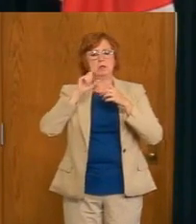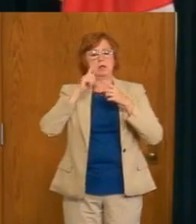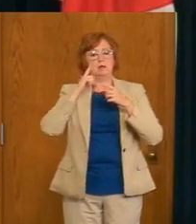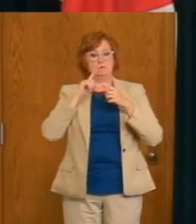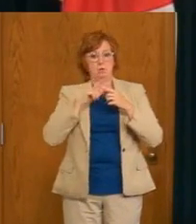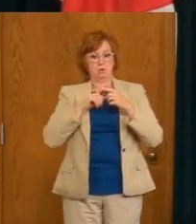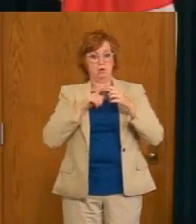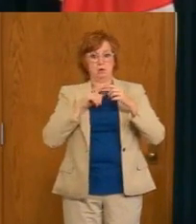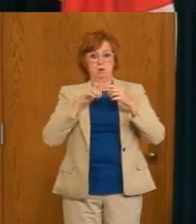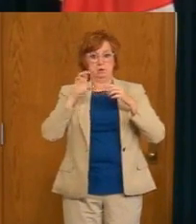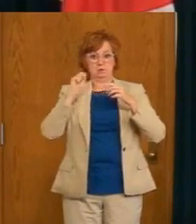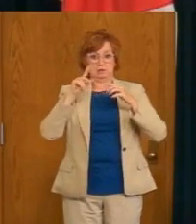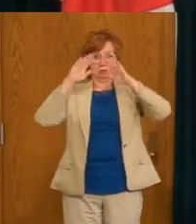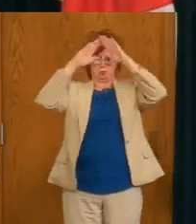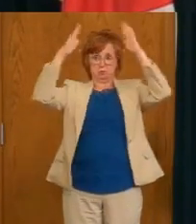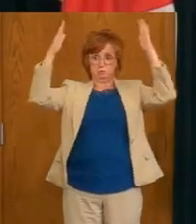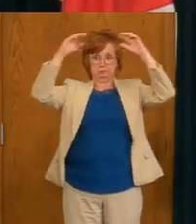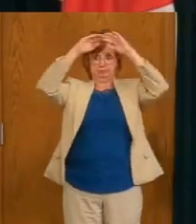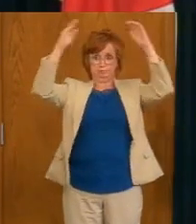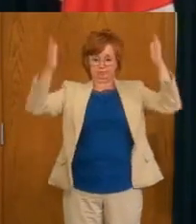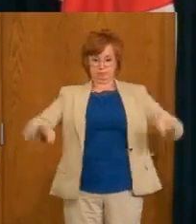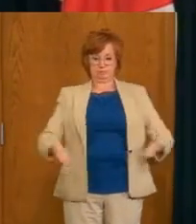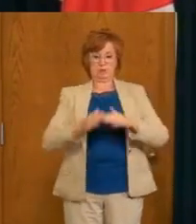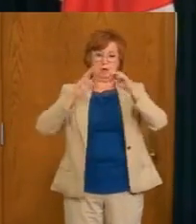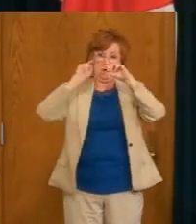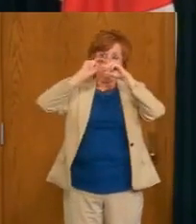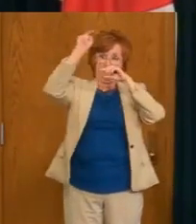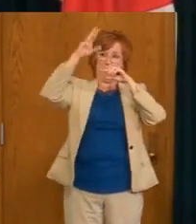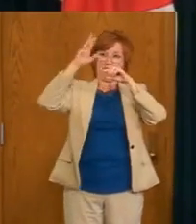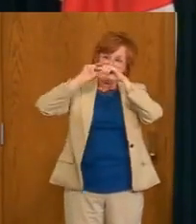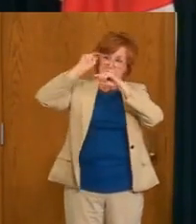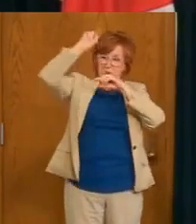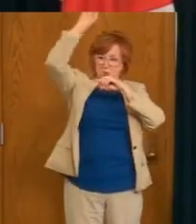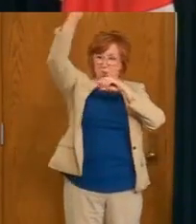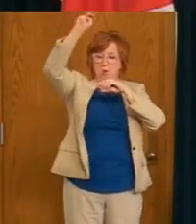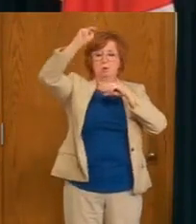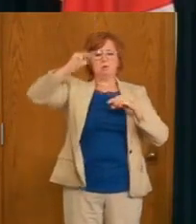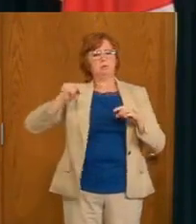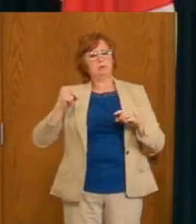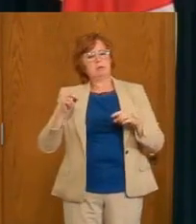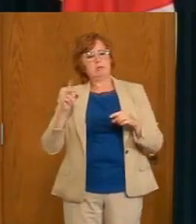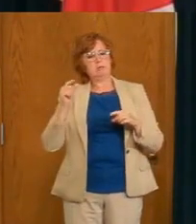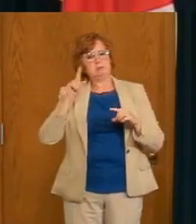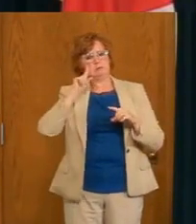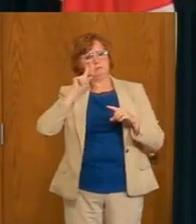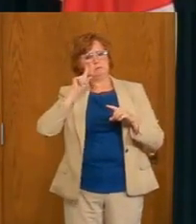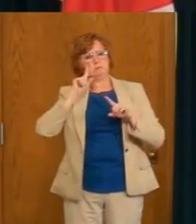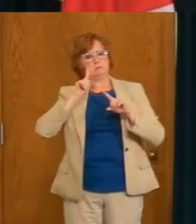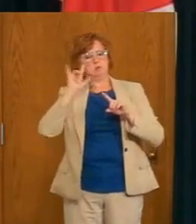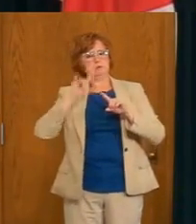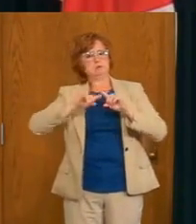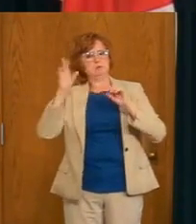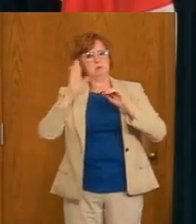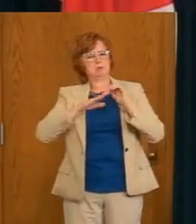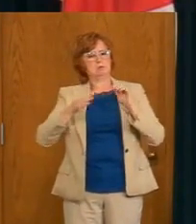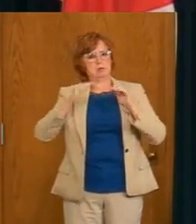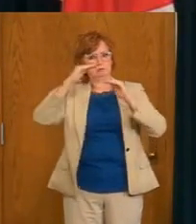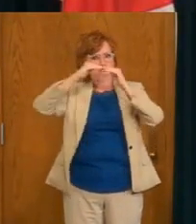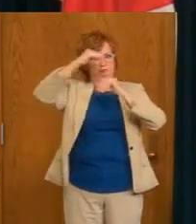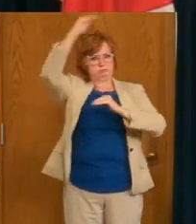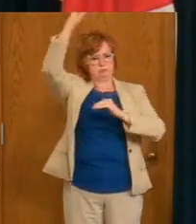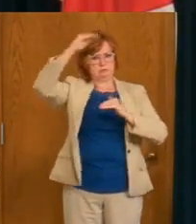help them get through this outbreak? We've been working quite hard in that community. Dr. Shahab, I just turn it over to you, but maybe Scott, you'd also mention a little bit on what we're doing